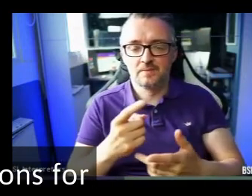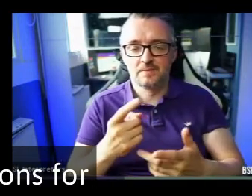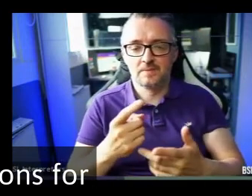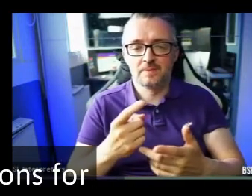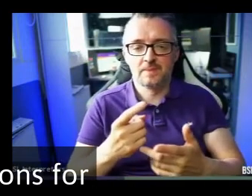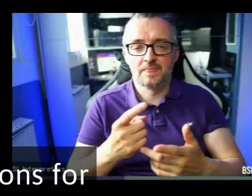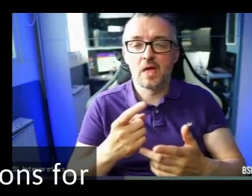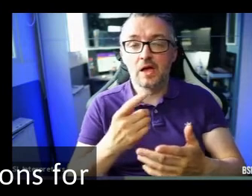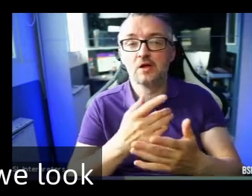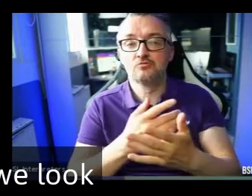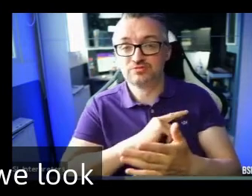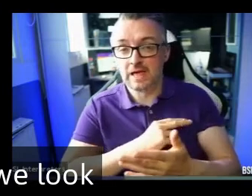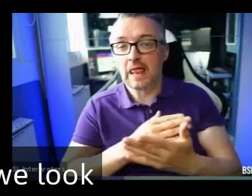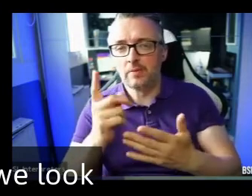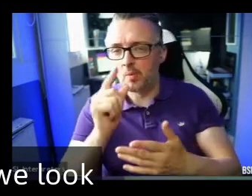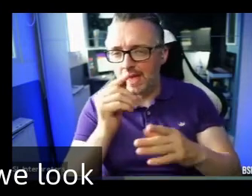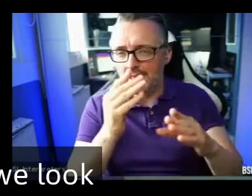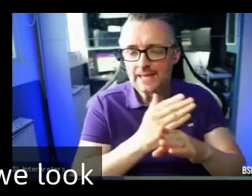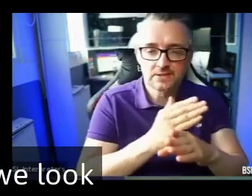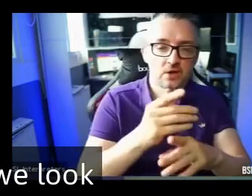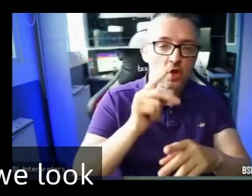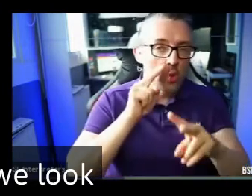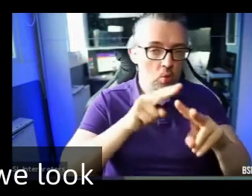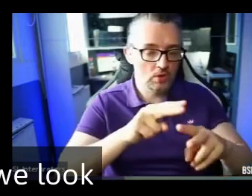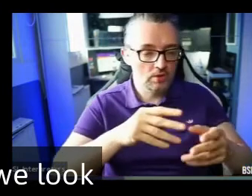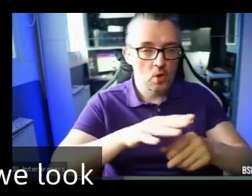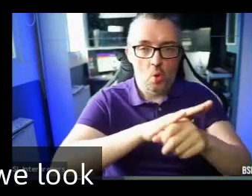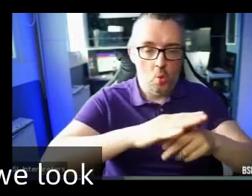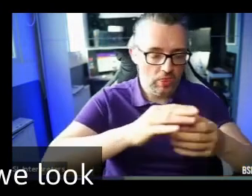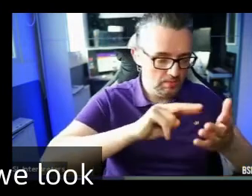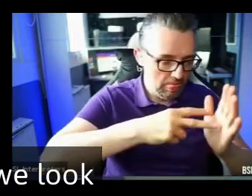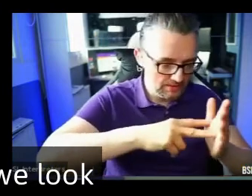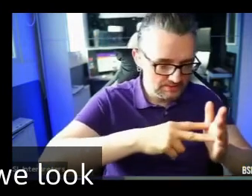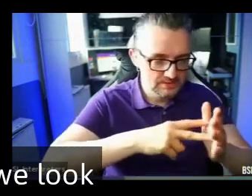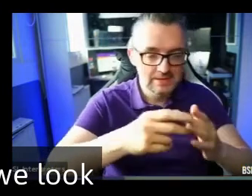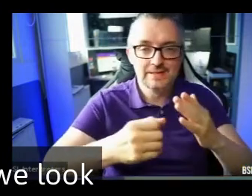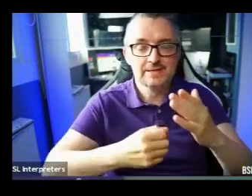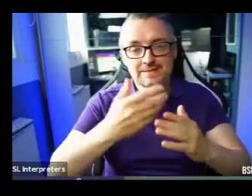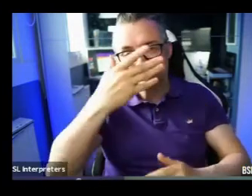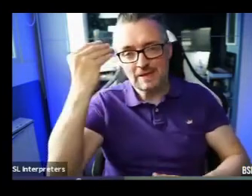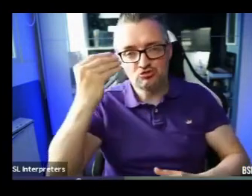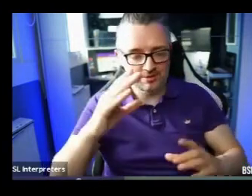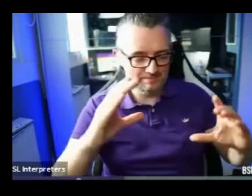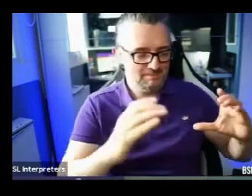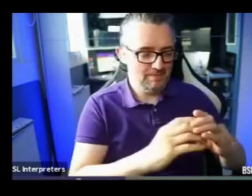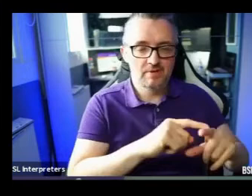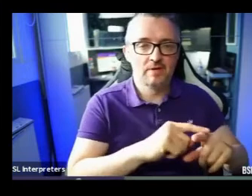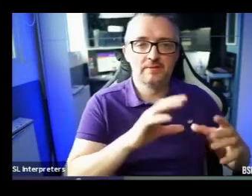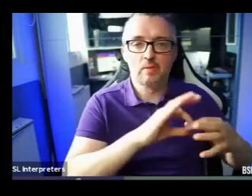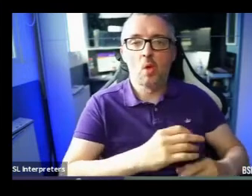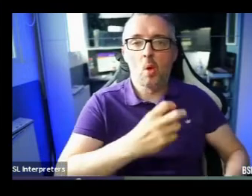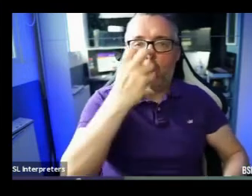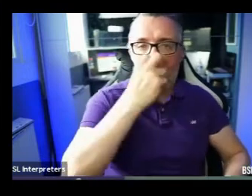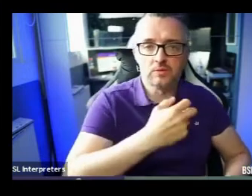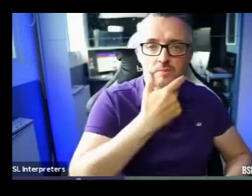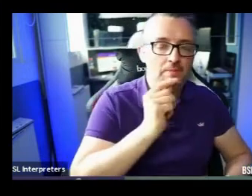but a little bit hidden. So when we look into local policy, when we look into local plans that are being developed, dementia is often boxed into either